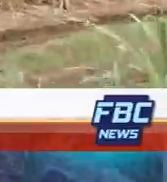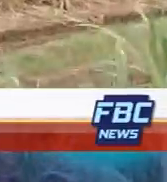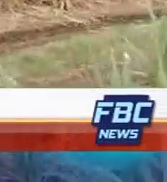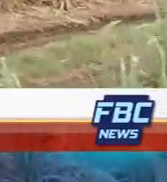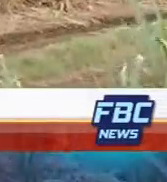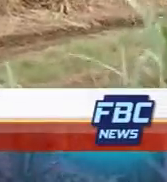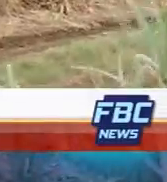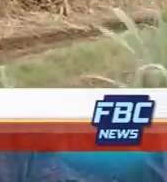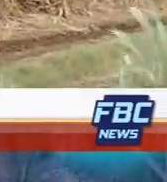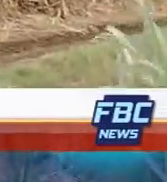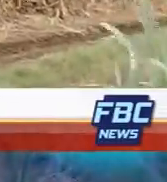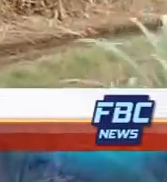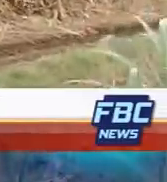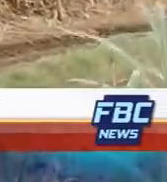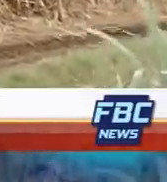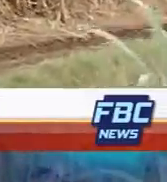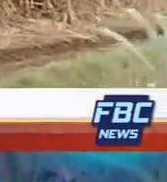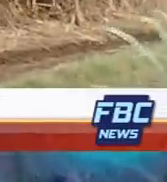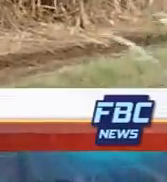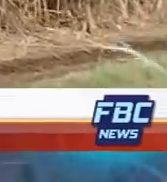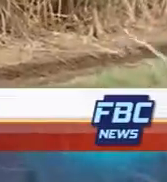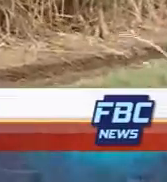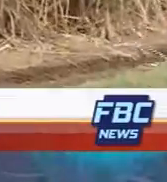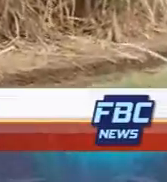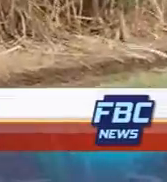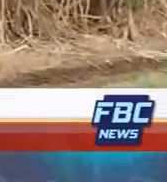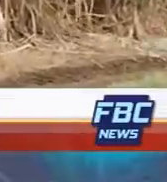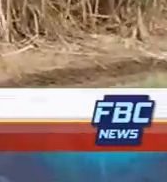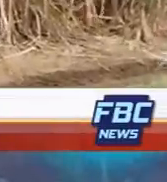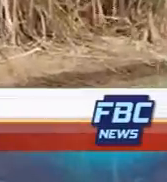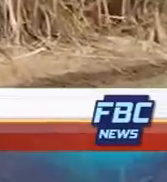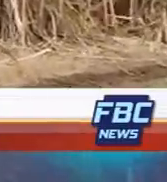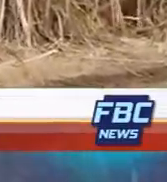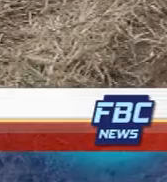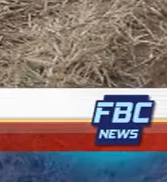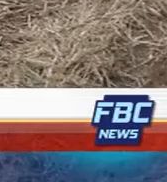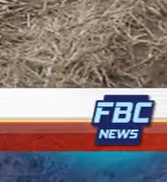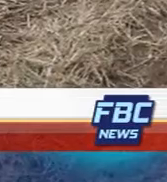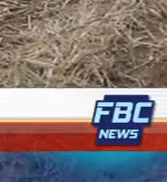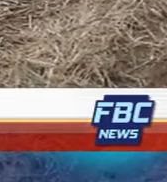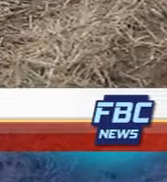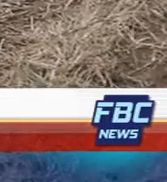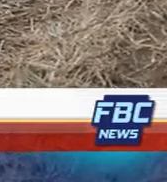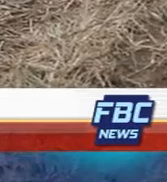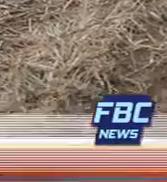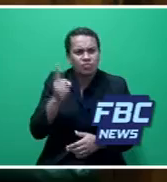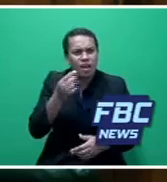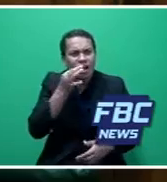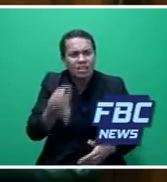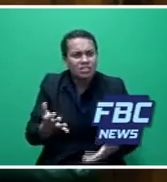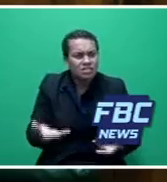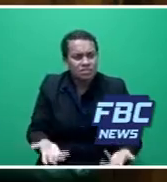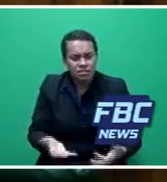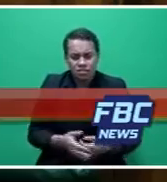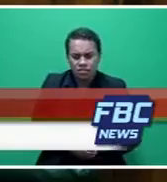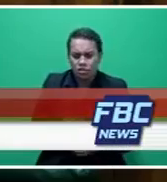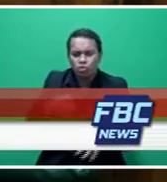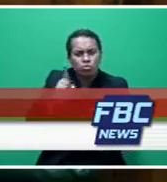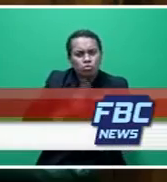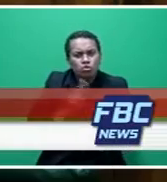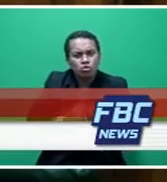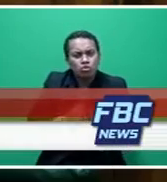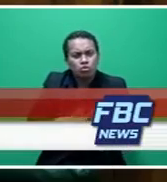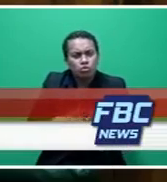is unusual to be discussing the TCTS this early into the crushing season. It's the state of the